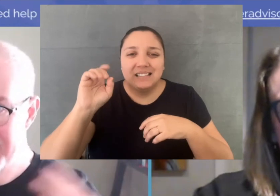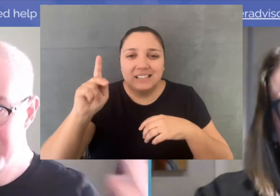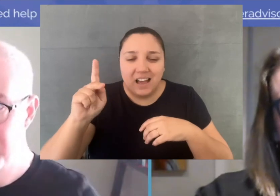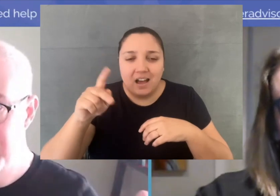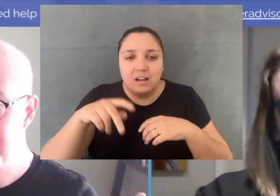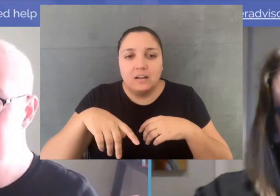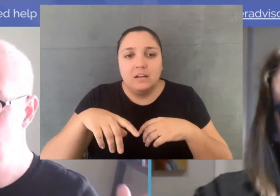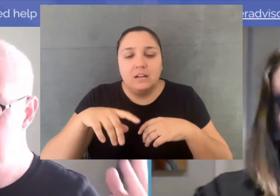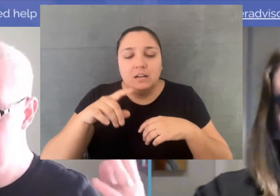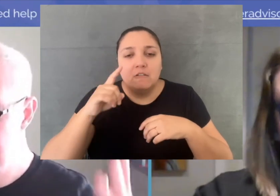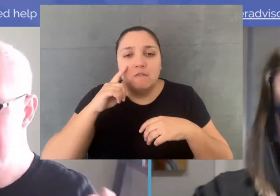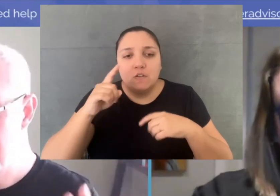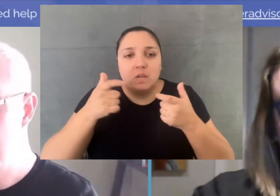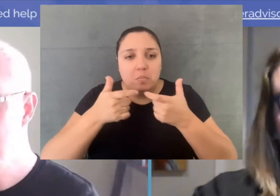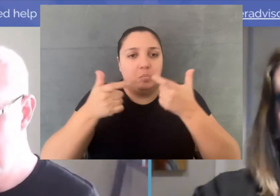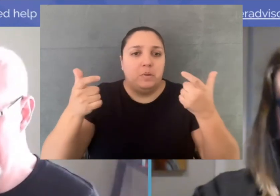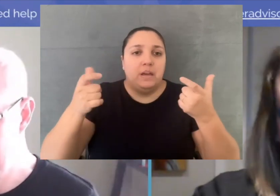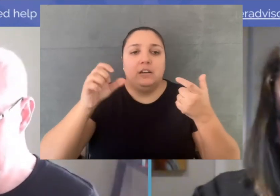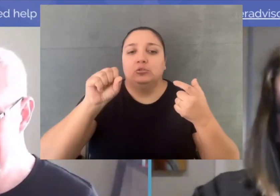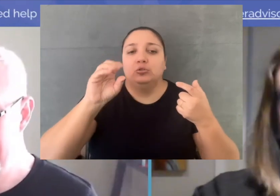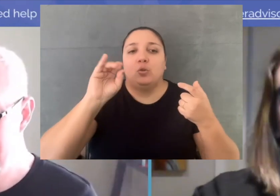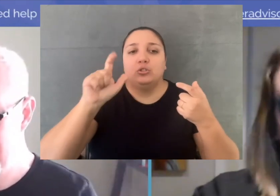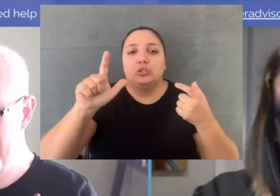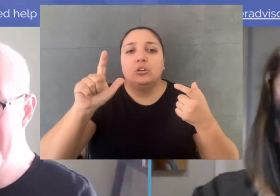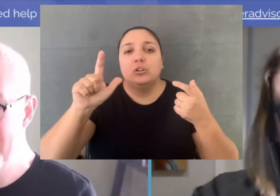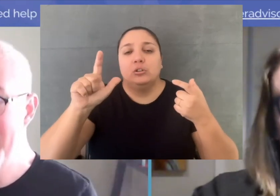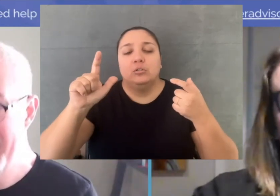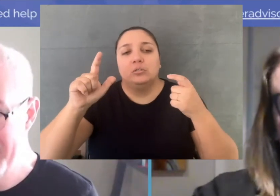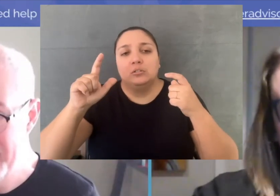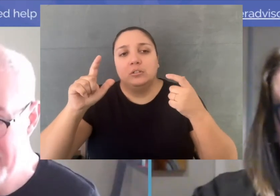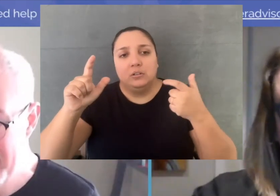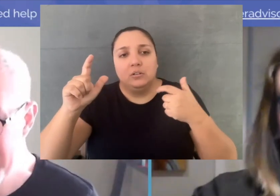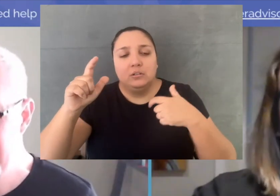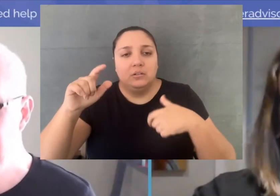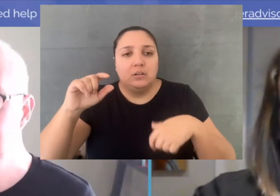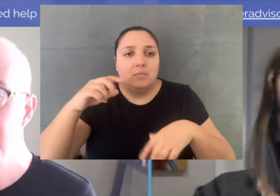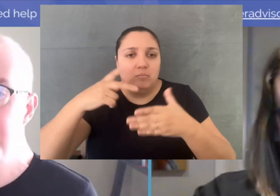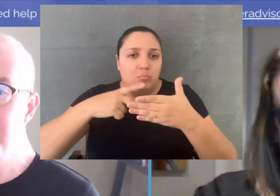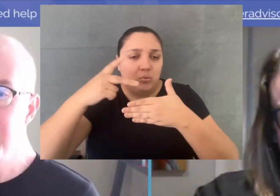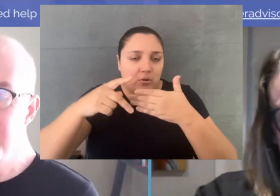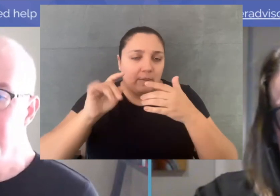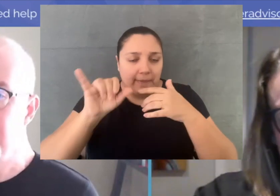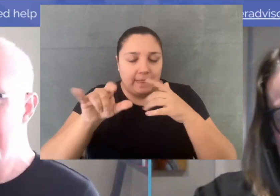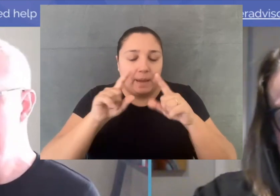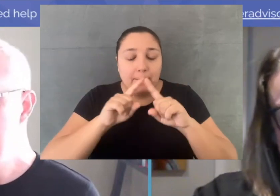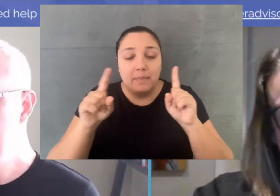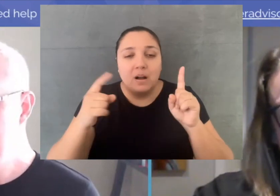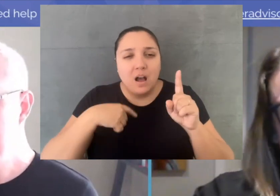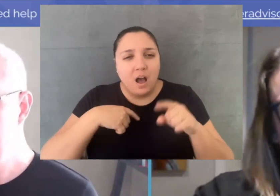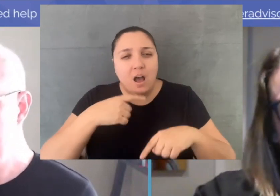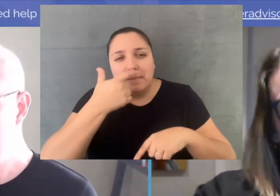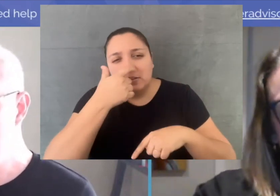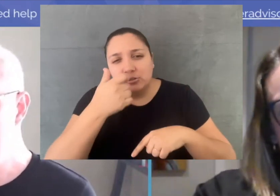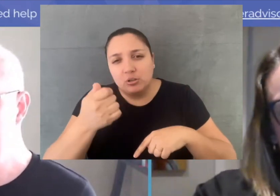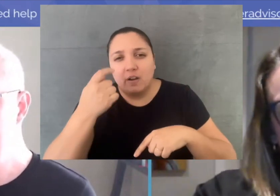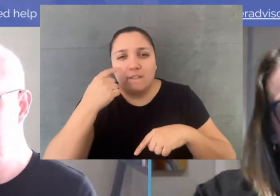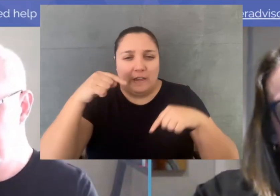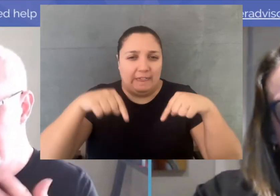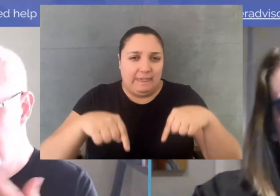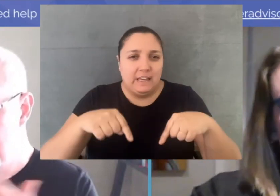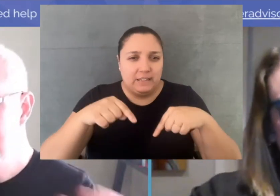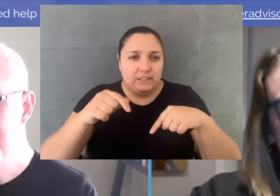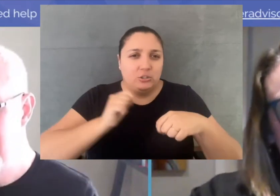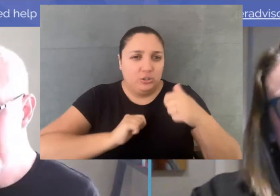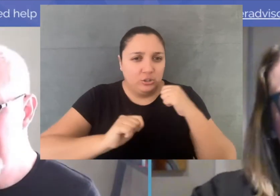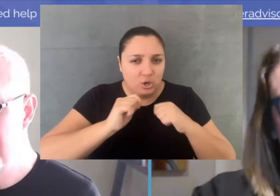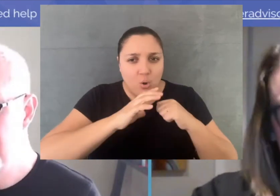around accessibility for the big social platforms. And I expect we can maybe talk a little bit about that too. But I am particularly interested,